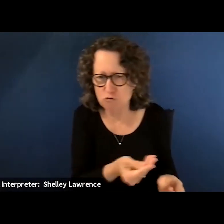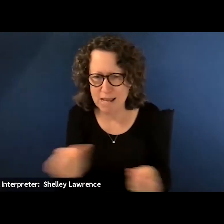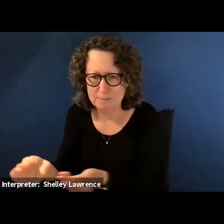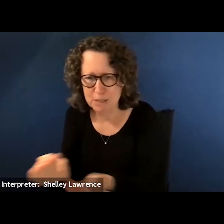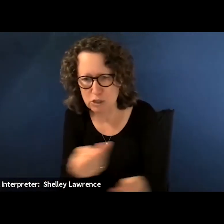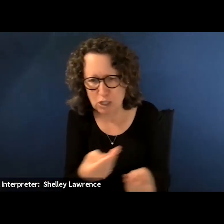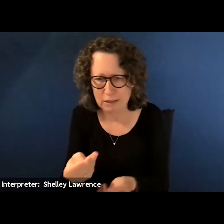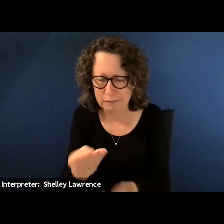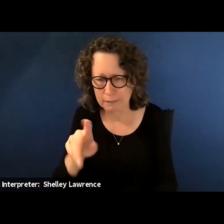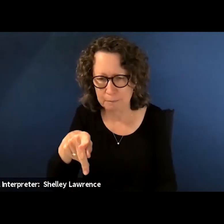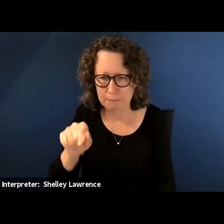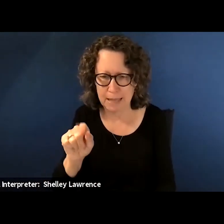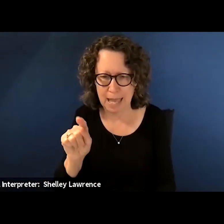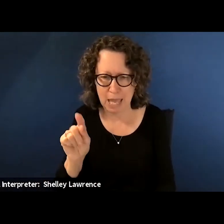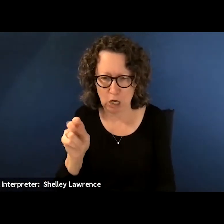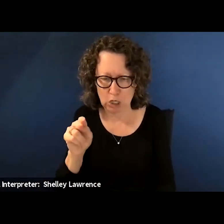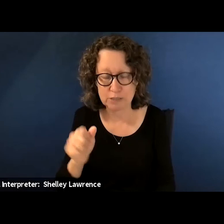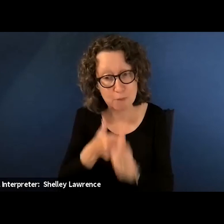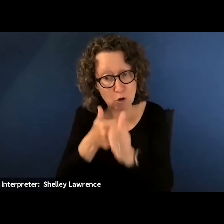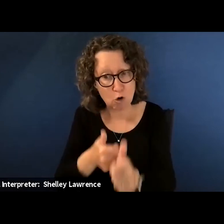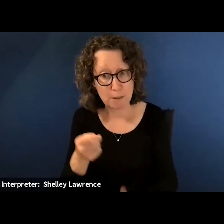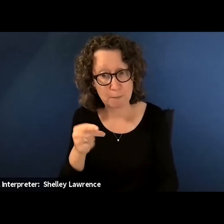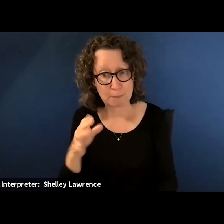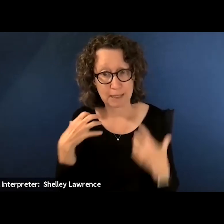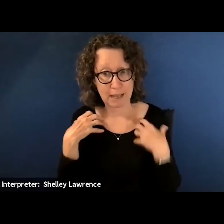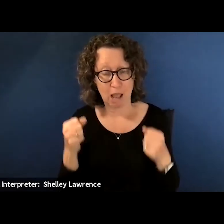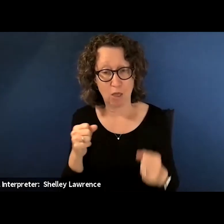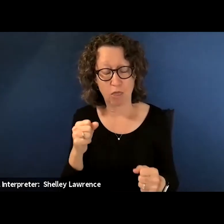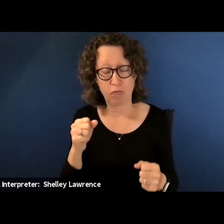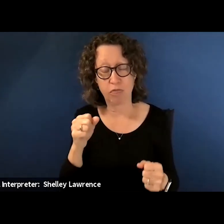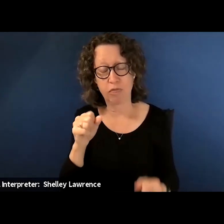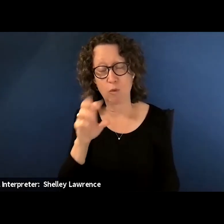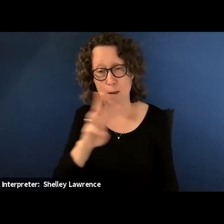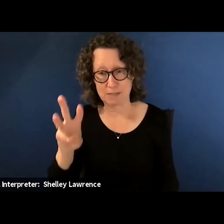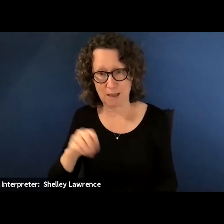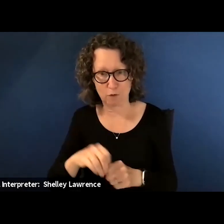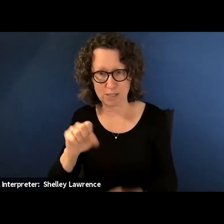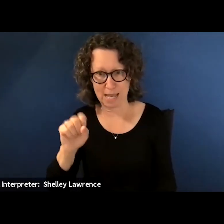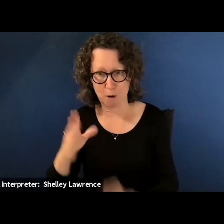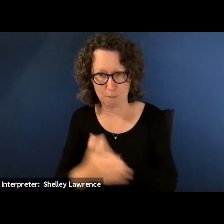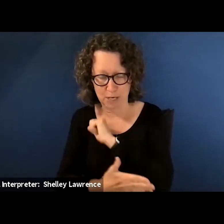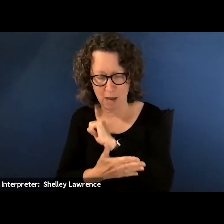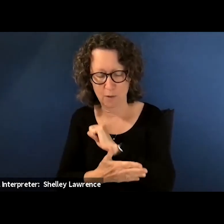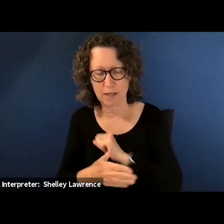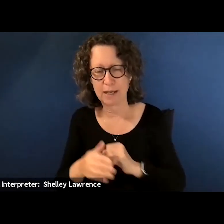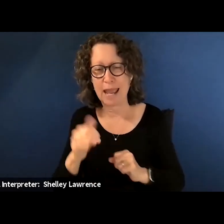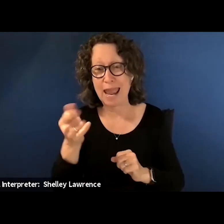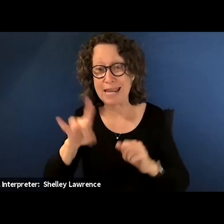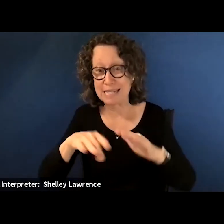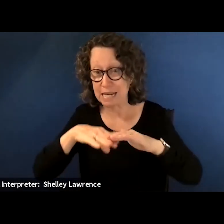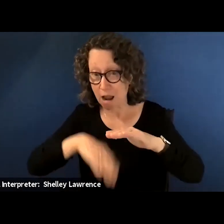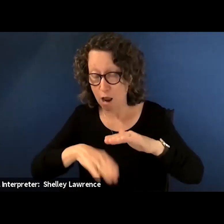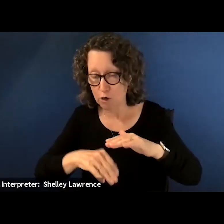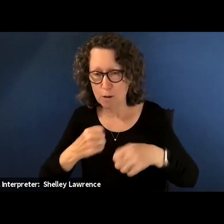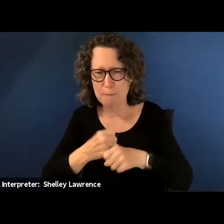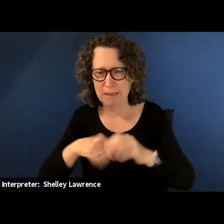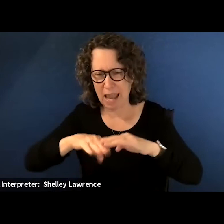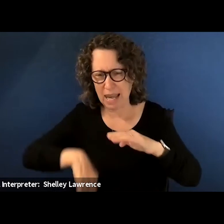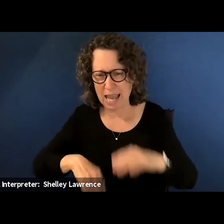patterns. According to the public health website for Santa Barbara County, cases for those 18 and under make up less